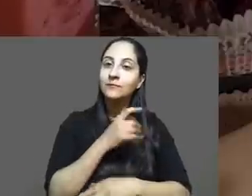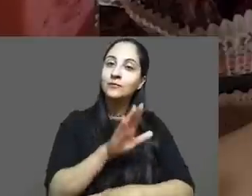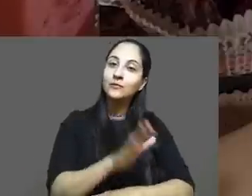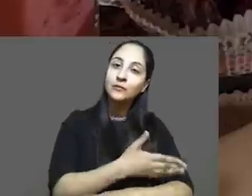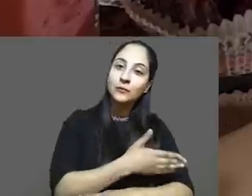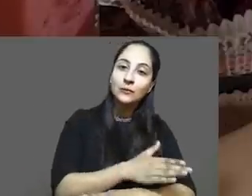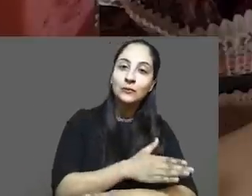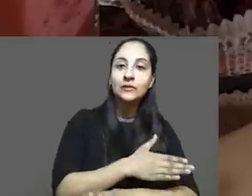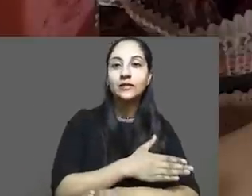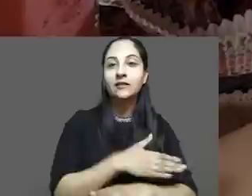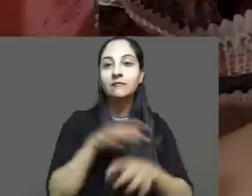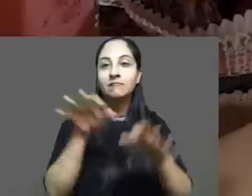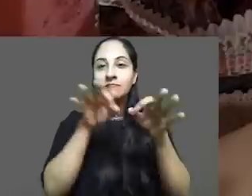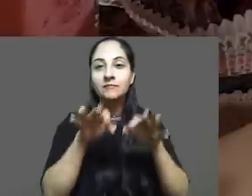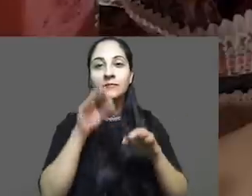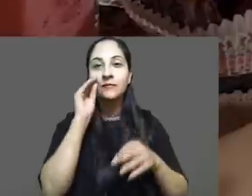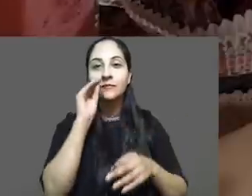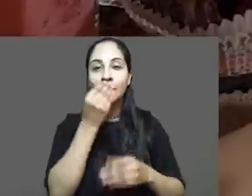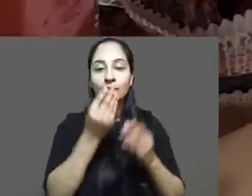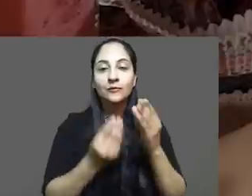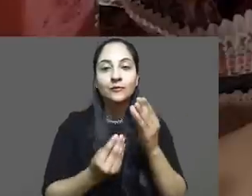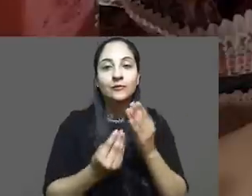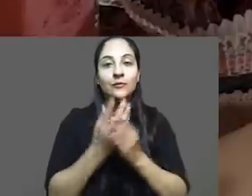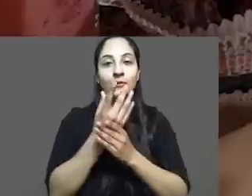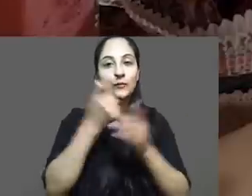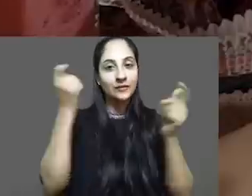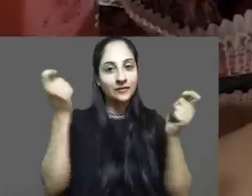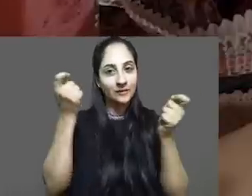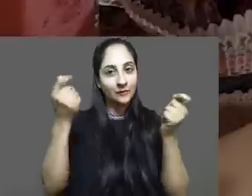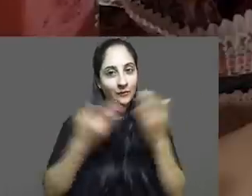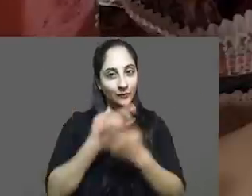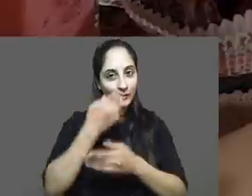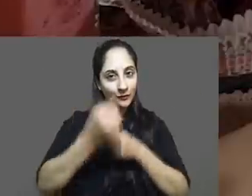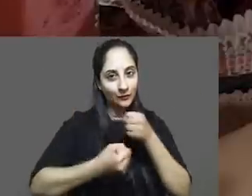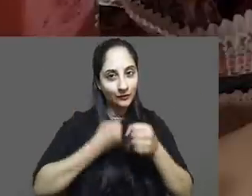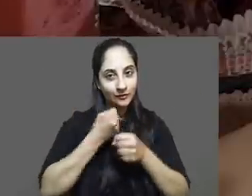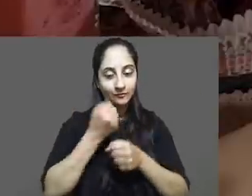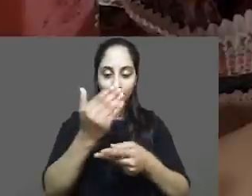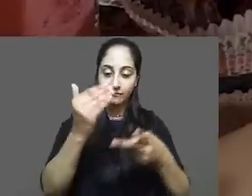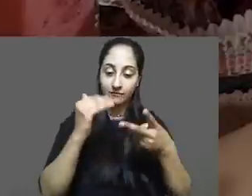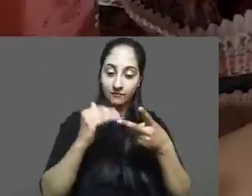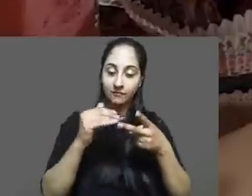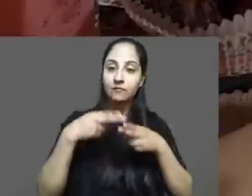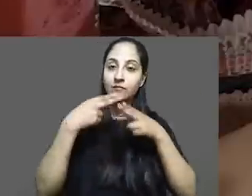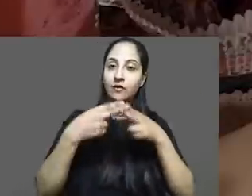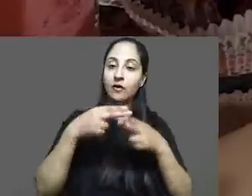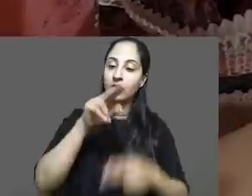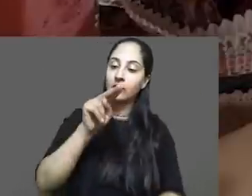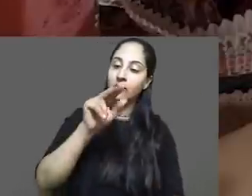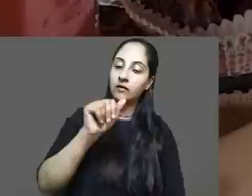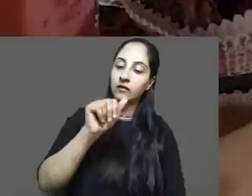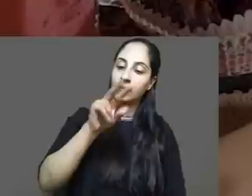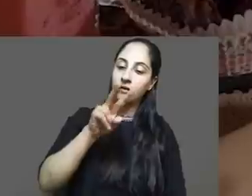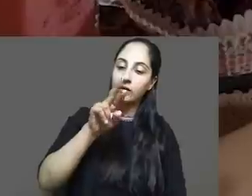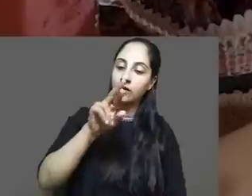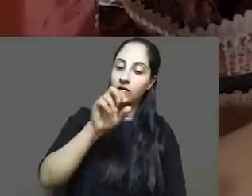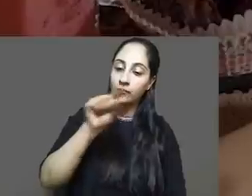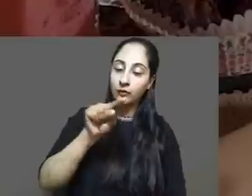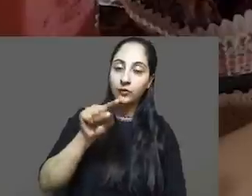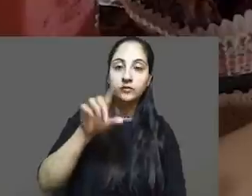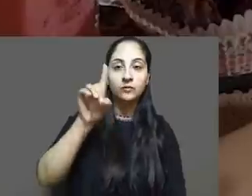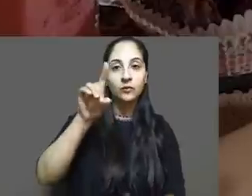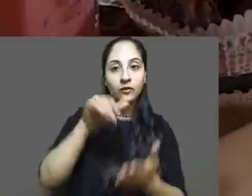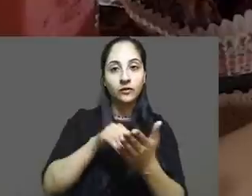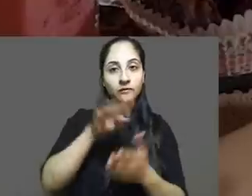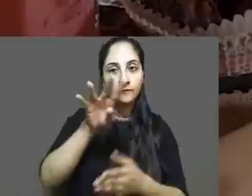1400. This one is with words originally written by Pir Nasser Khusro and celebrates the arrival of Navroz. Both of these